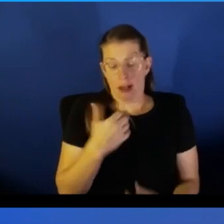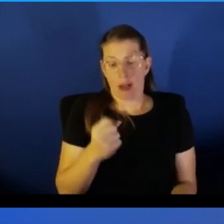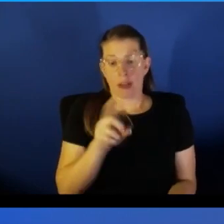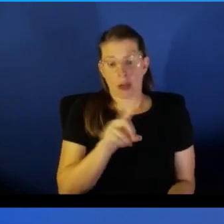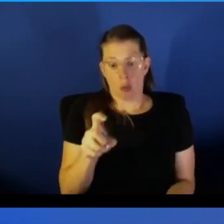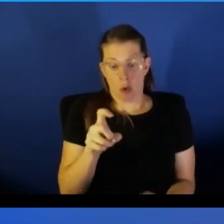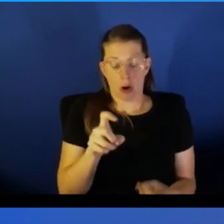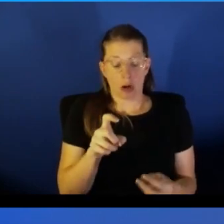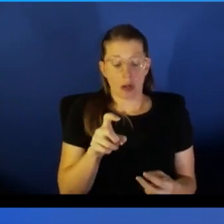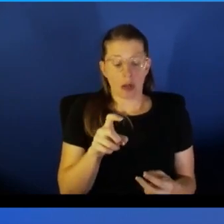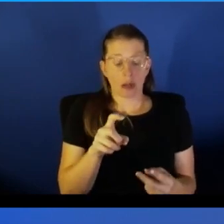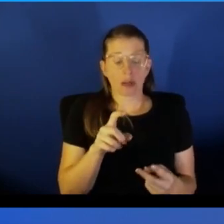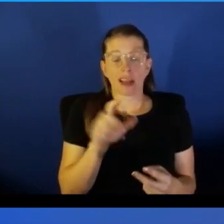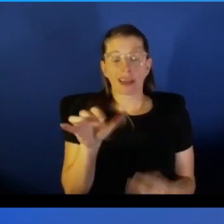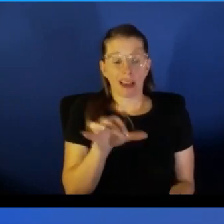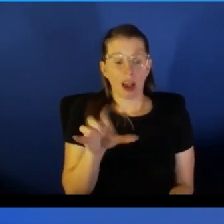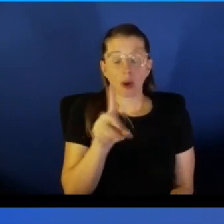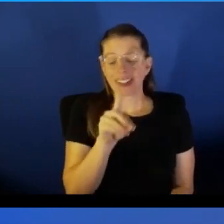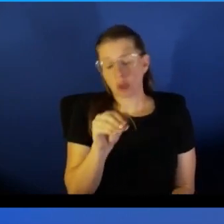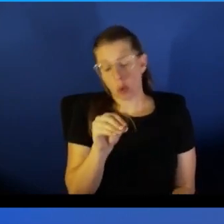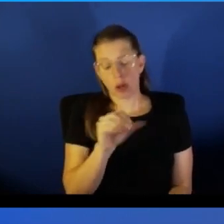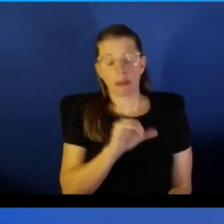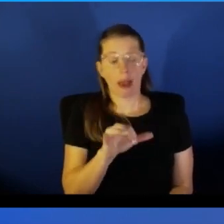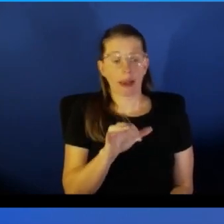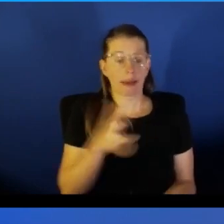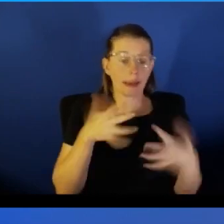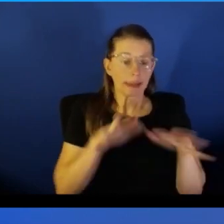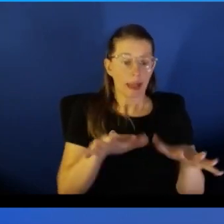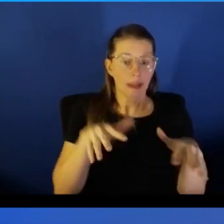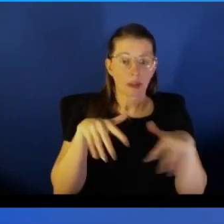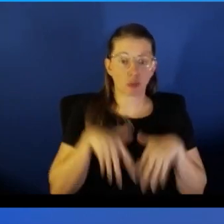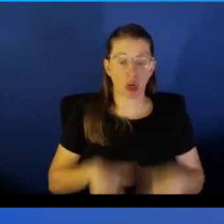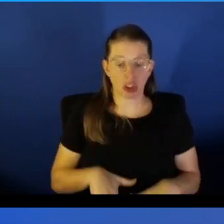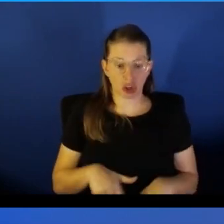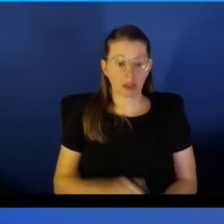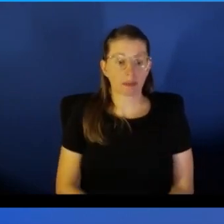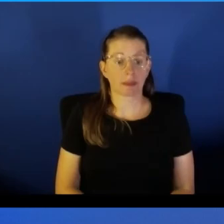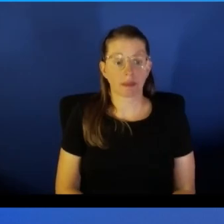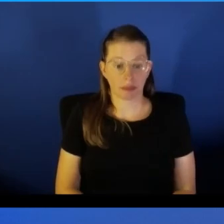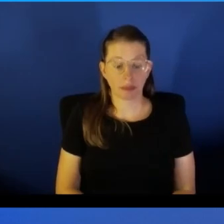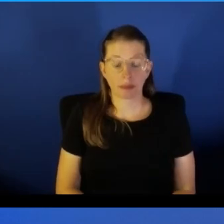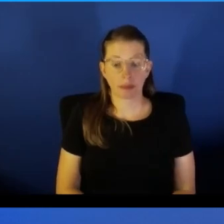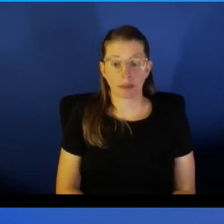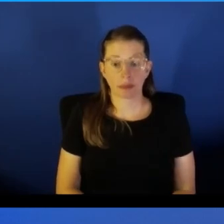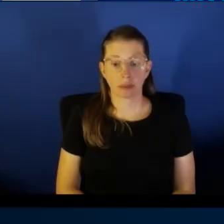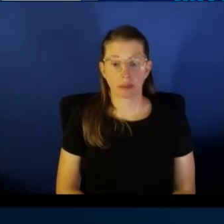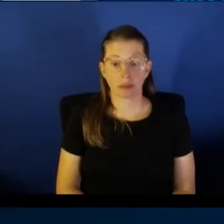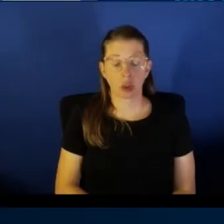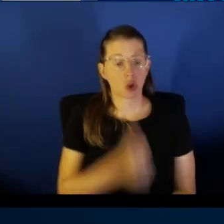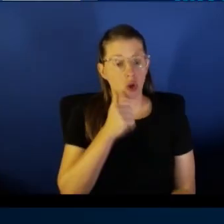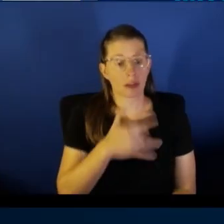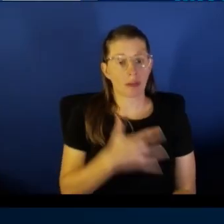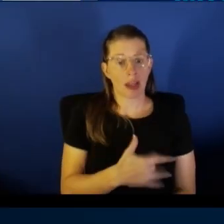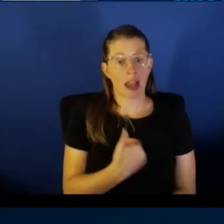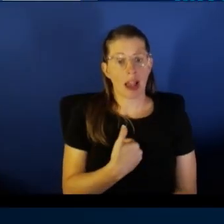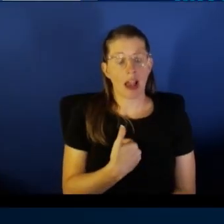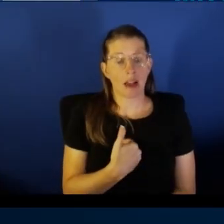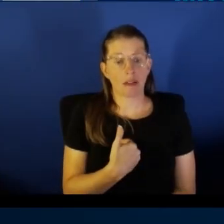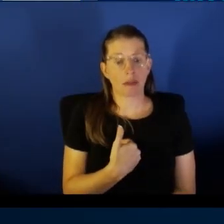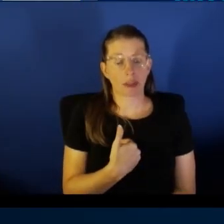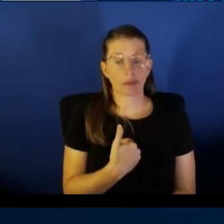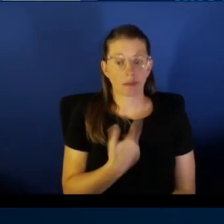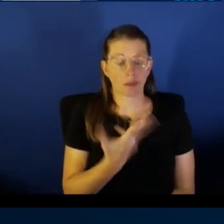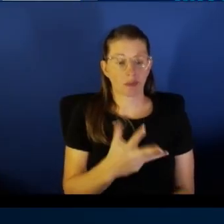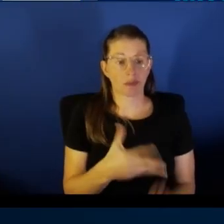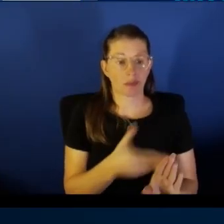and depression. And so we see about 85% of our girls have at least one coexisting mental health condition. Wow, I love the work you're doing and all I'm hearing